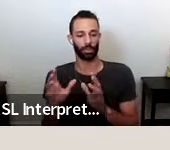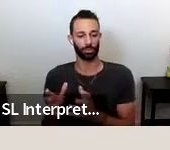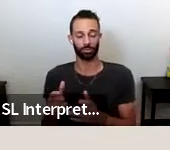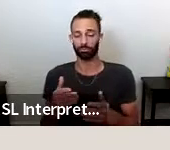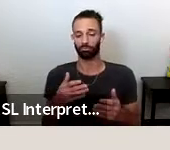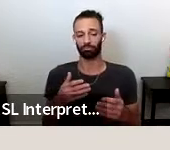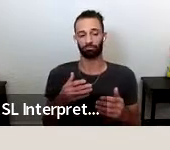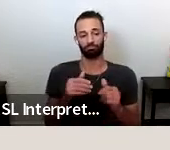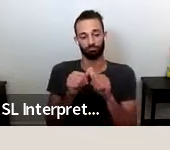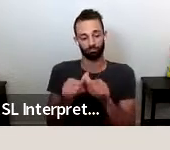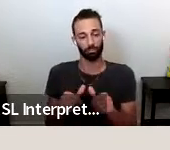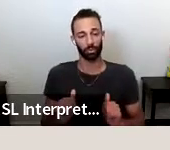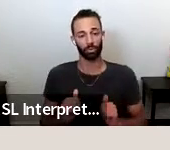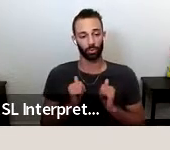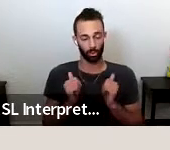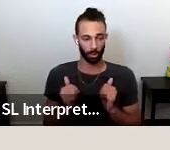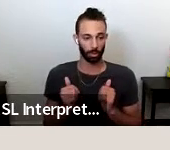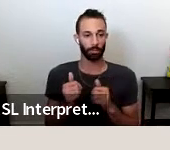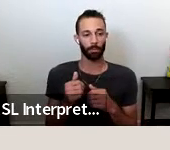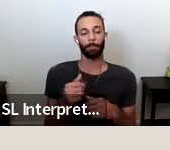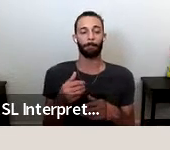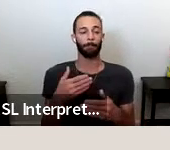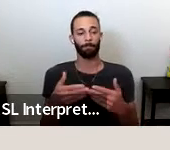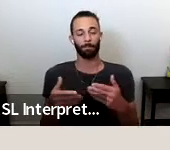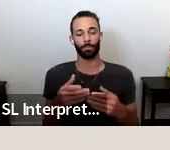attempts at state-sanctioned genocide.